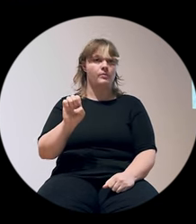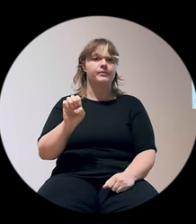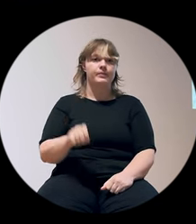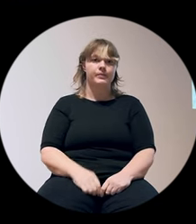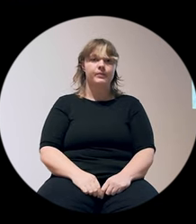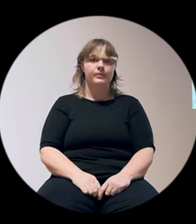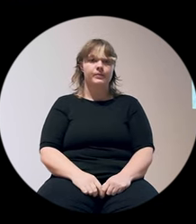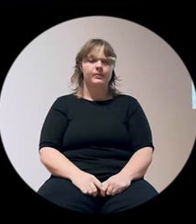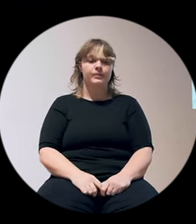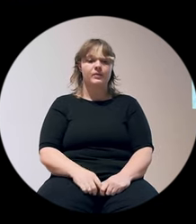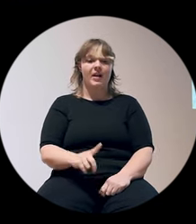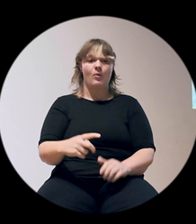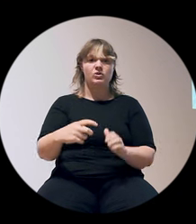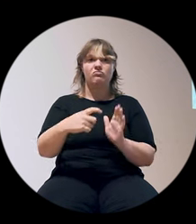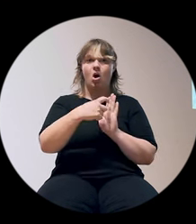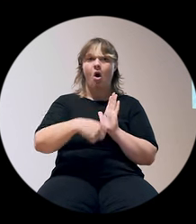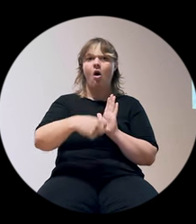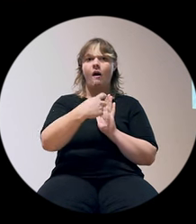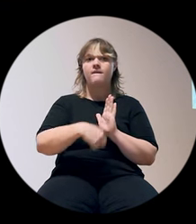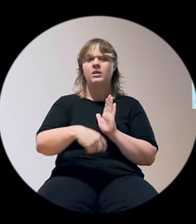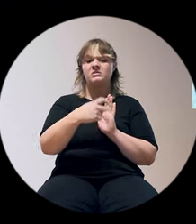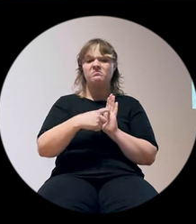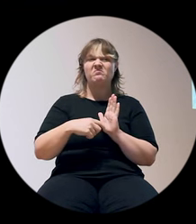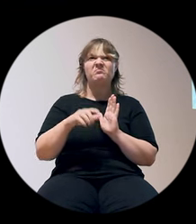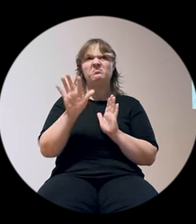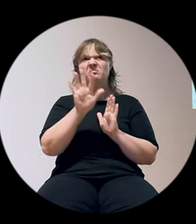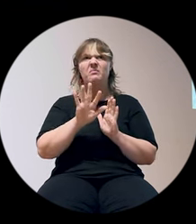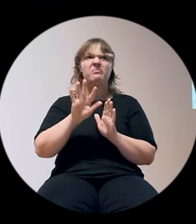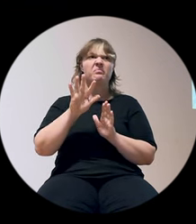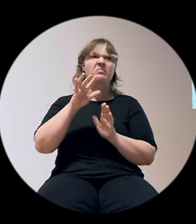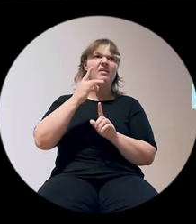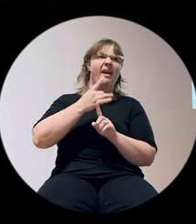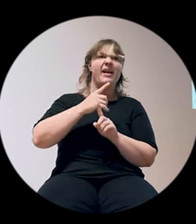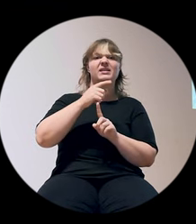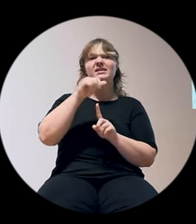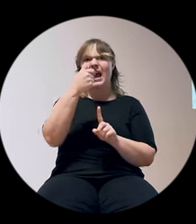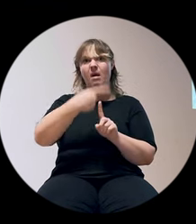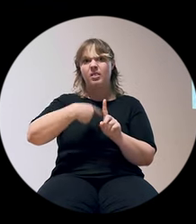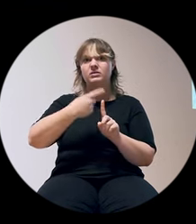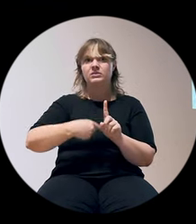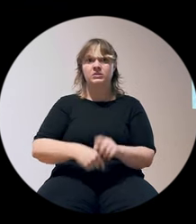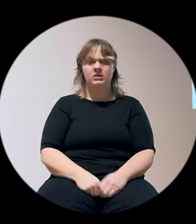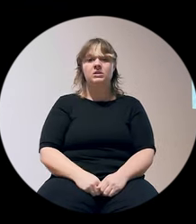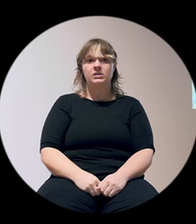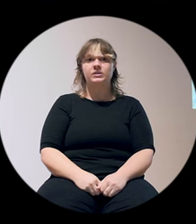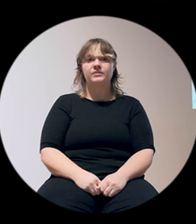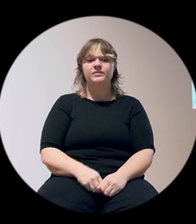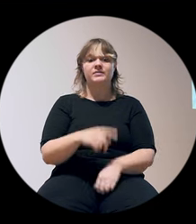was carved over maybe 8 to 10 months, probably 10 months